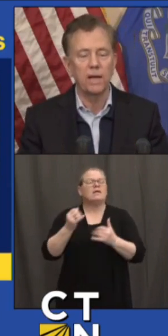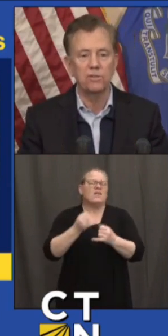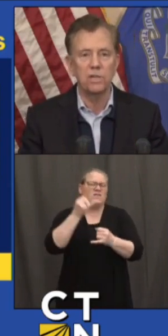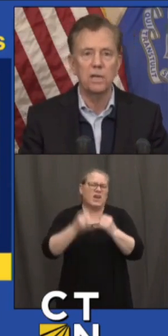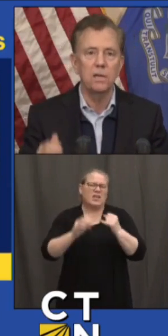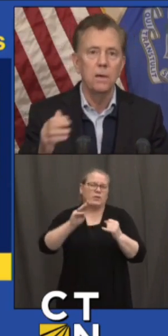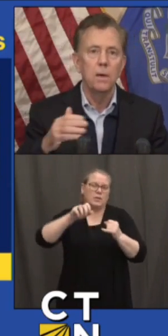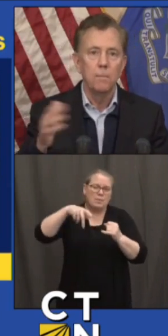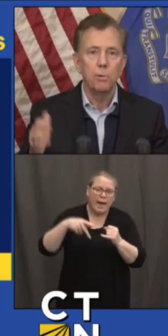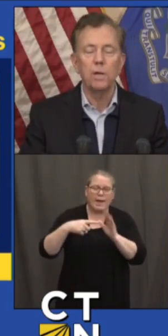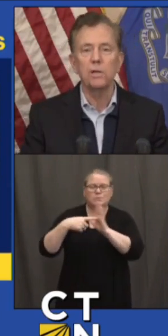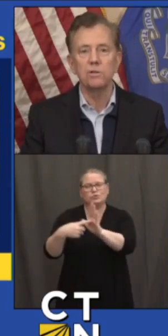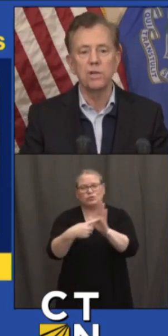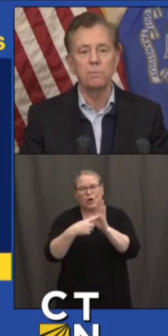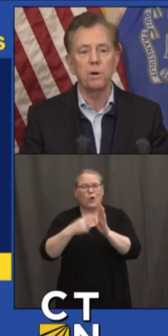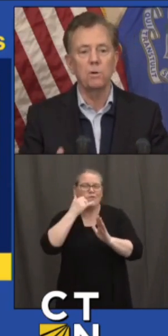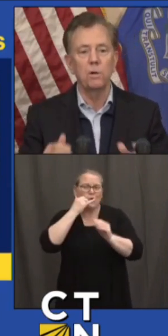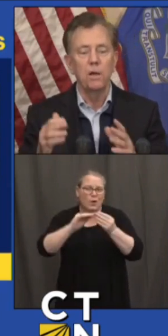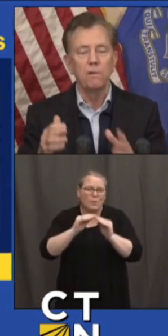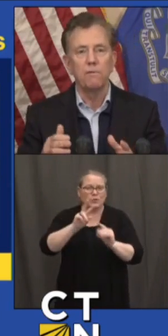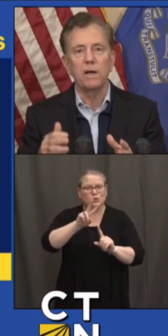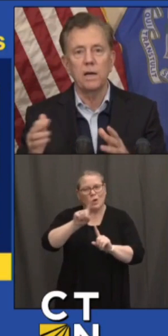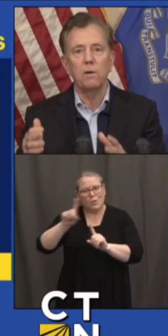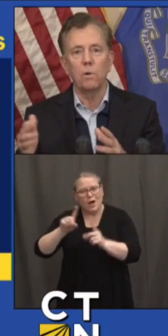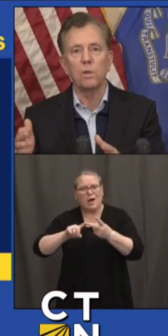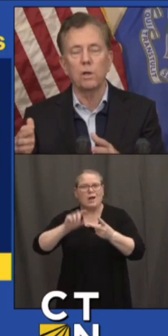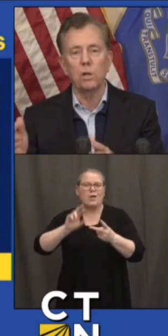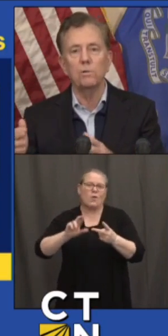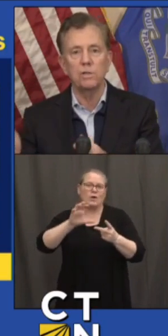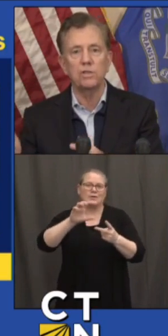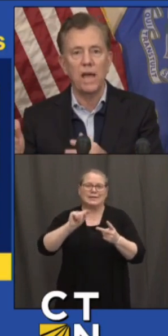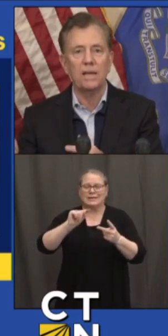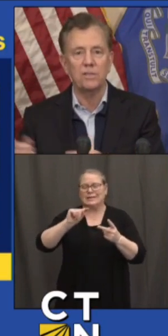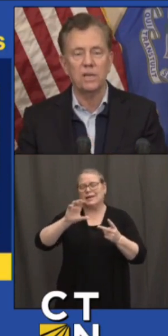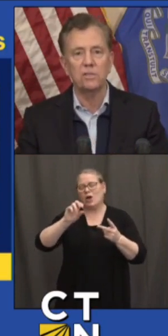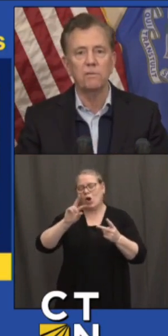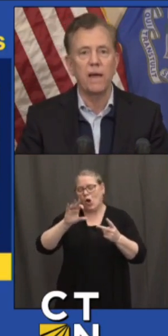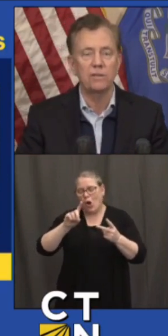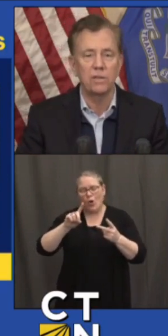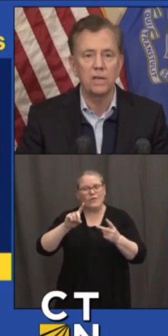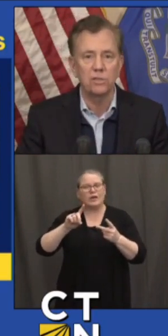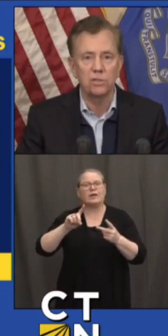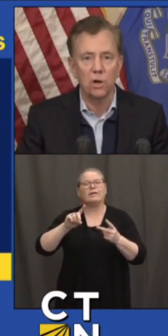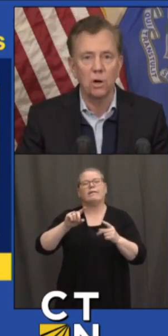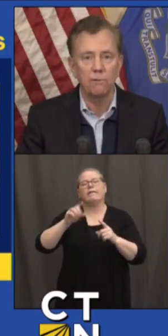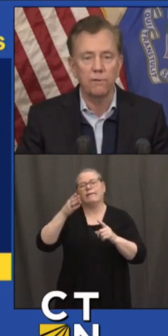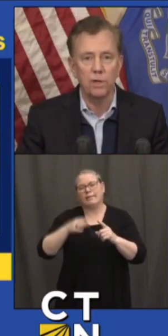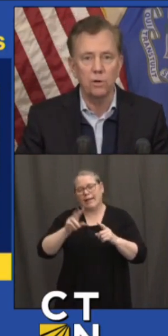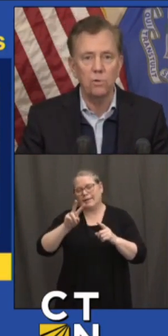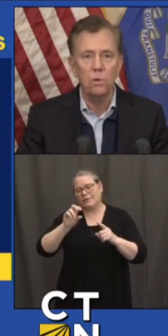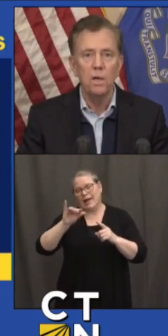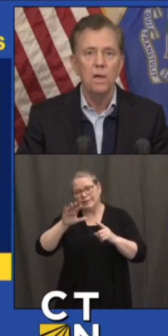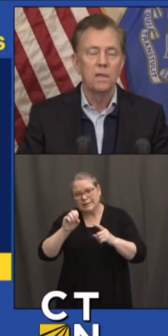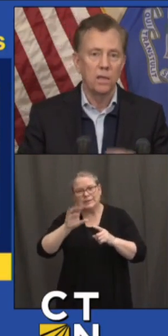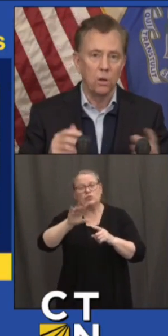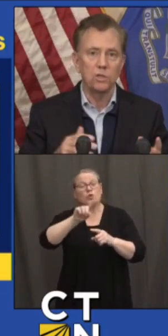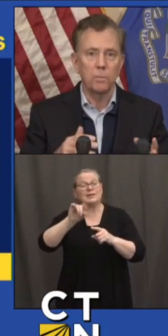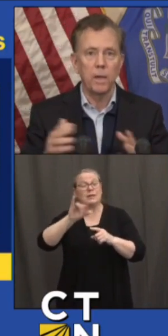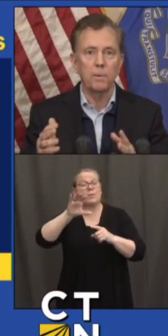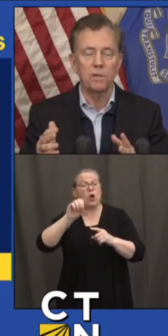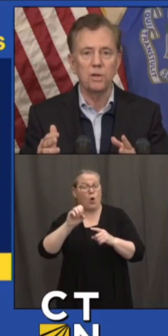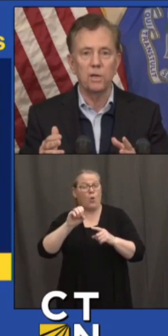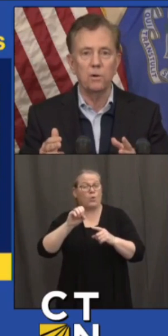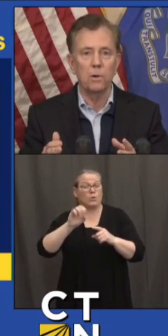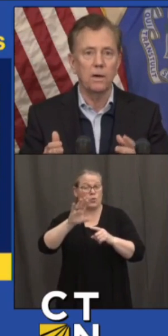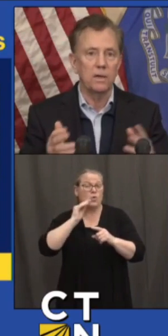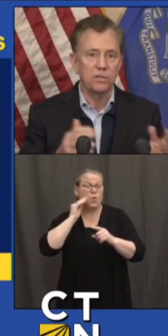COVID vaccine. Put in your zip code, find out where the closest access to vaccinations are for you. They'll also be